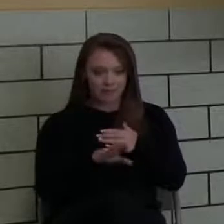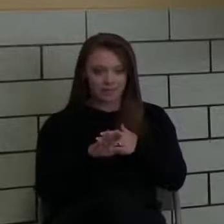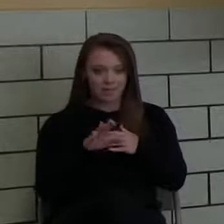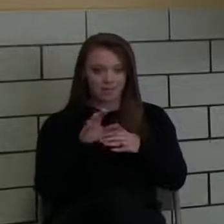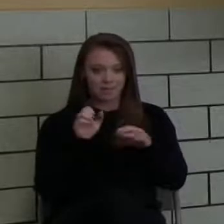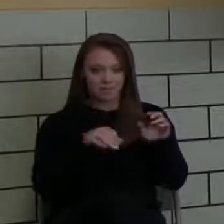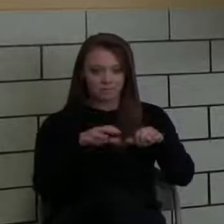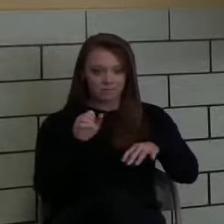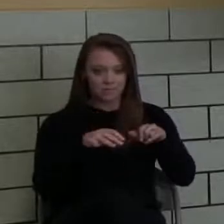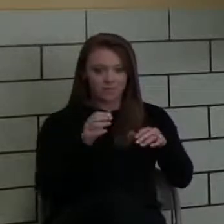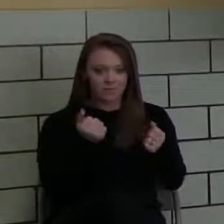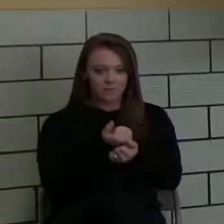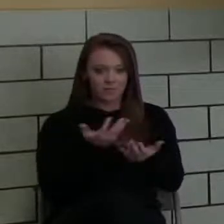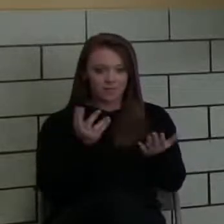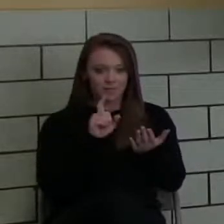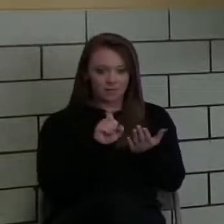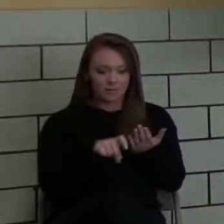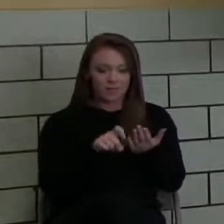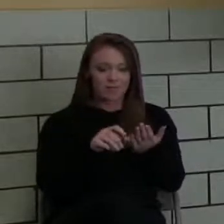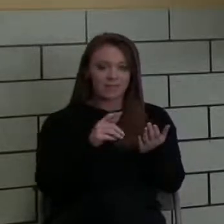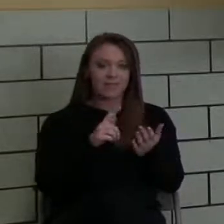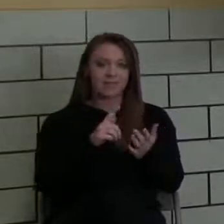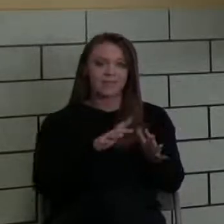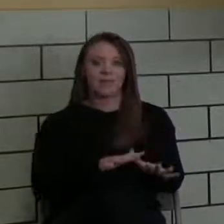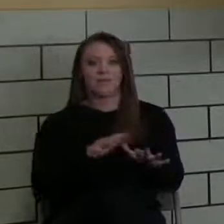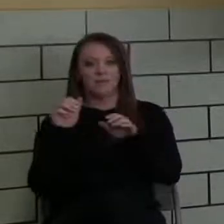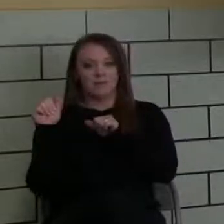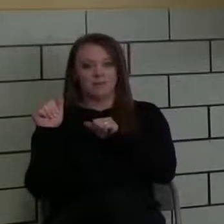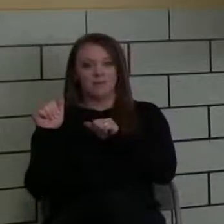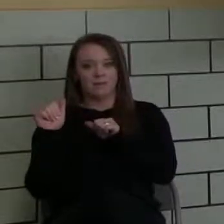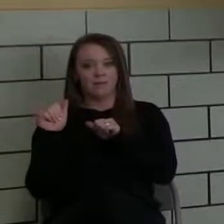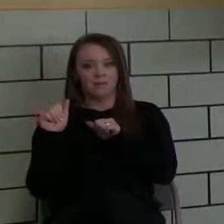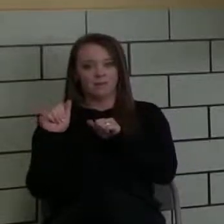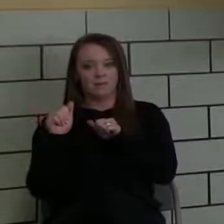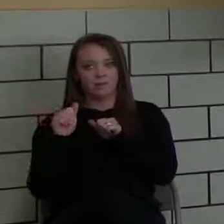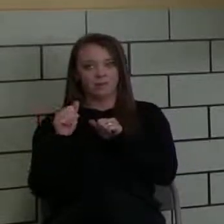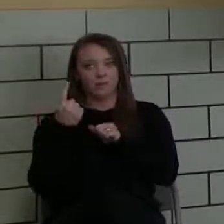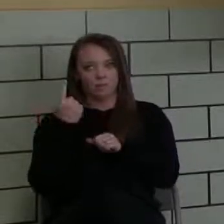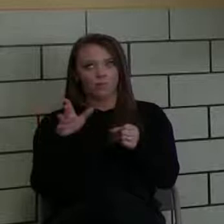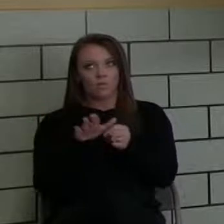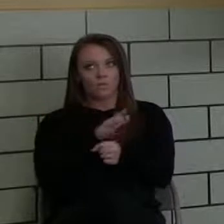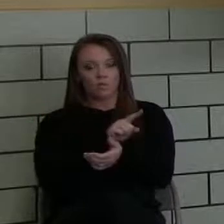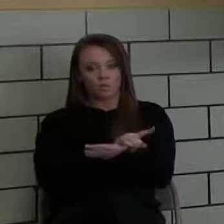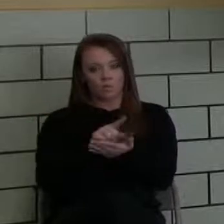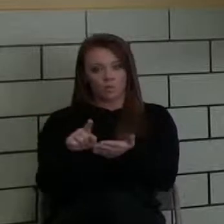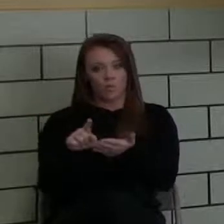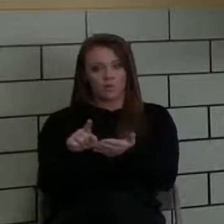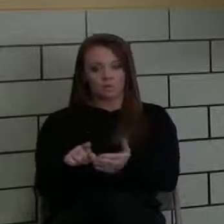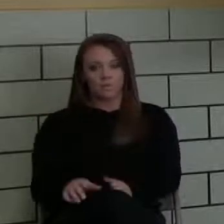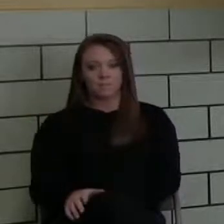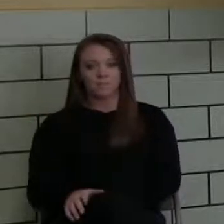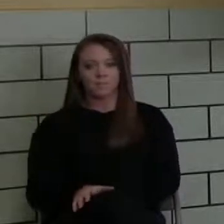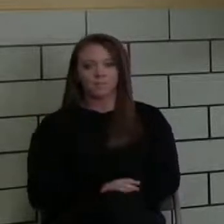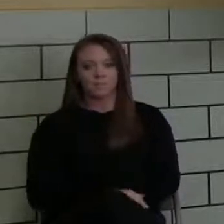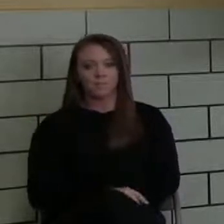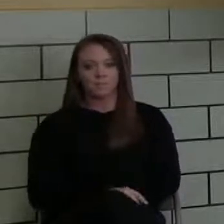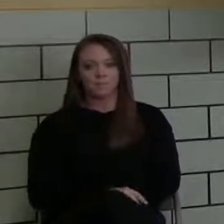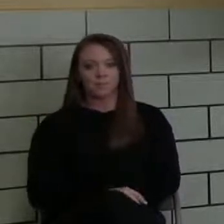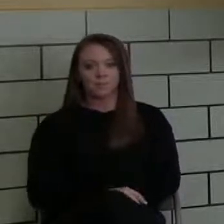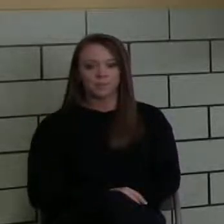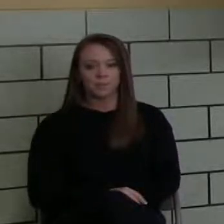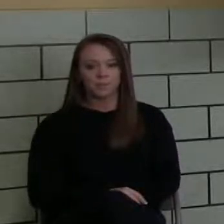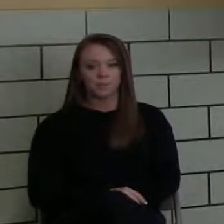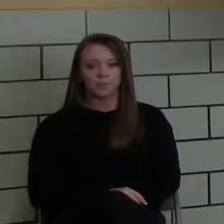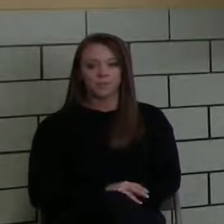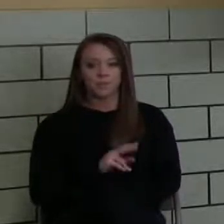And basically, 2 weekends in the week in between is the idea. Once you get